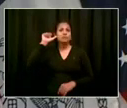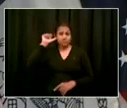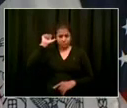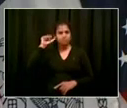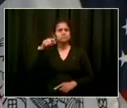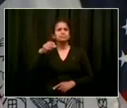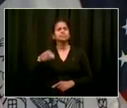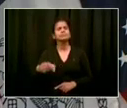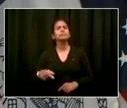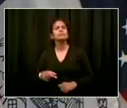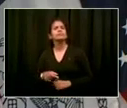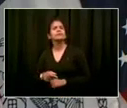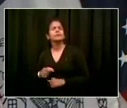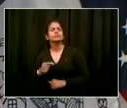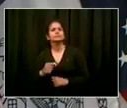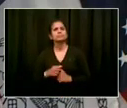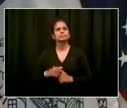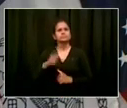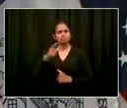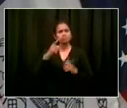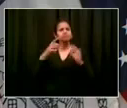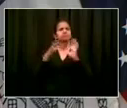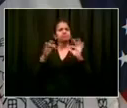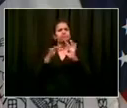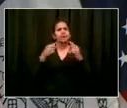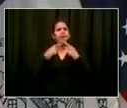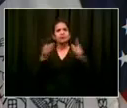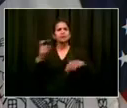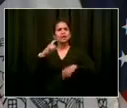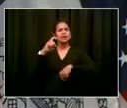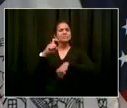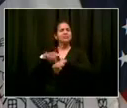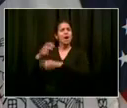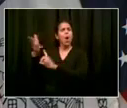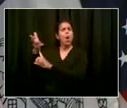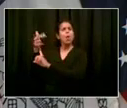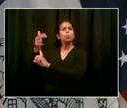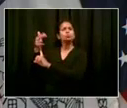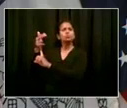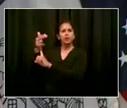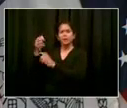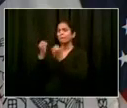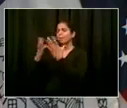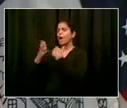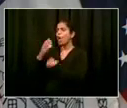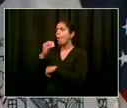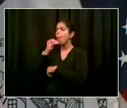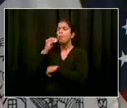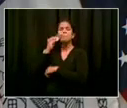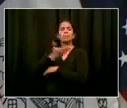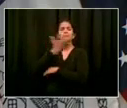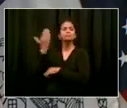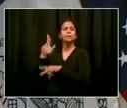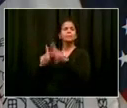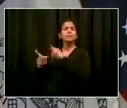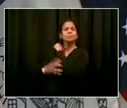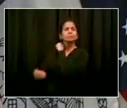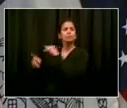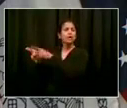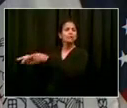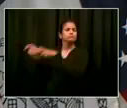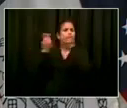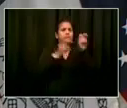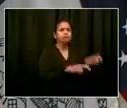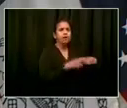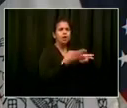safe now to return some of them to shelters. If the number of homeless single adults increases during